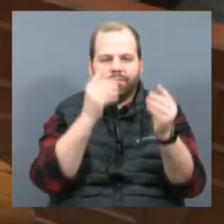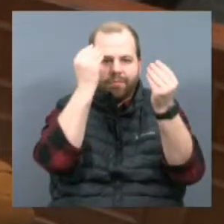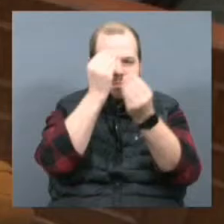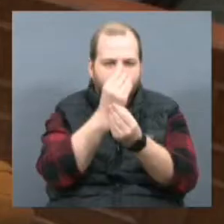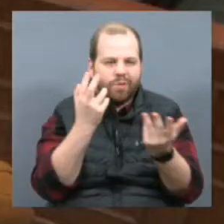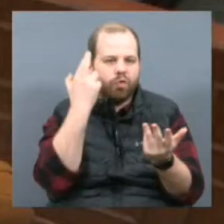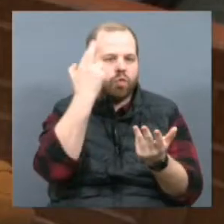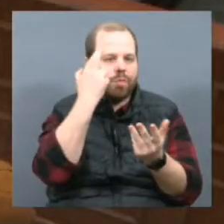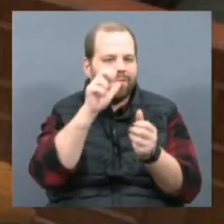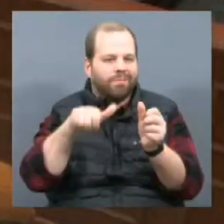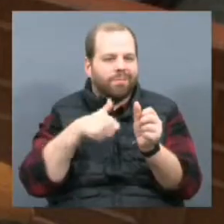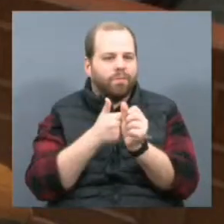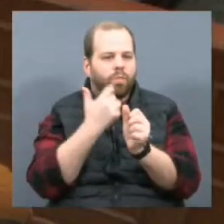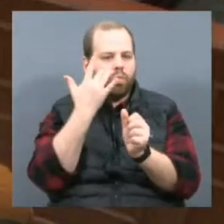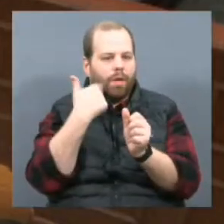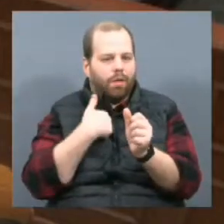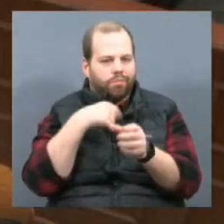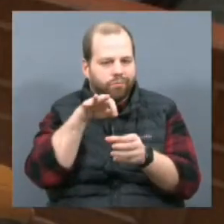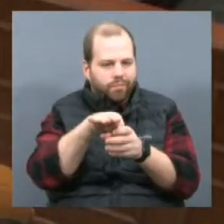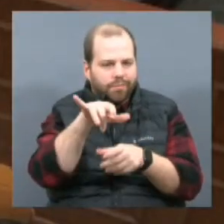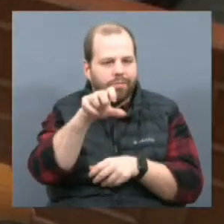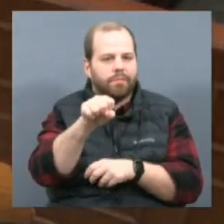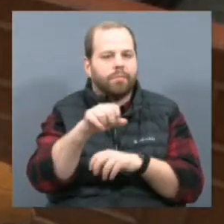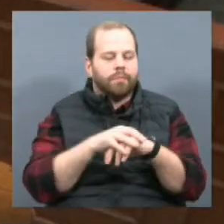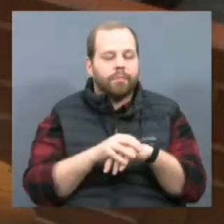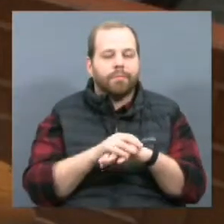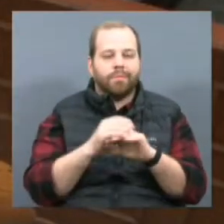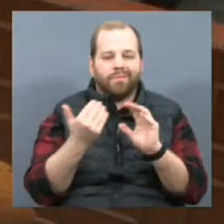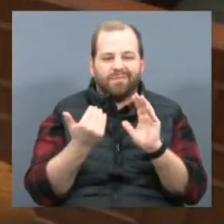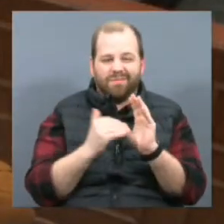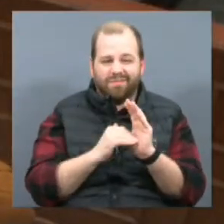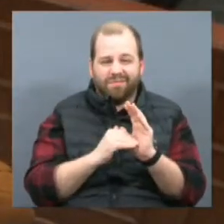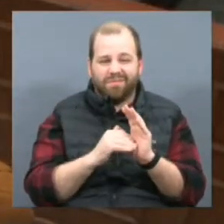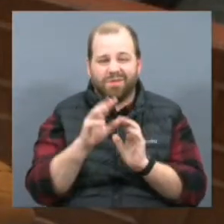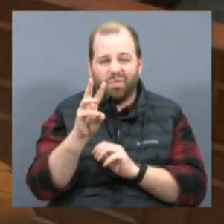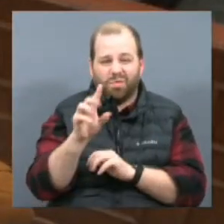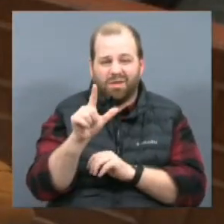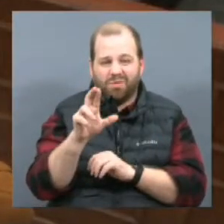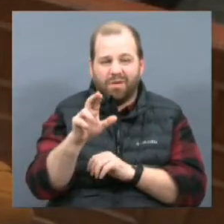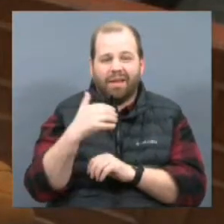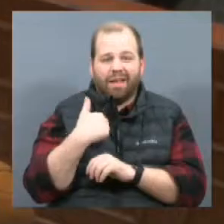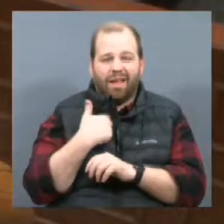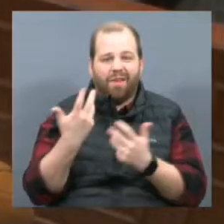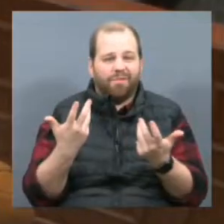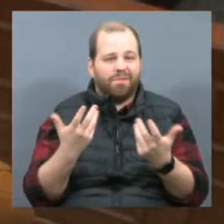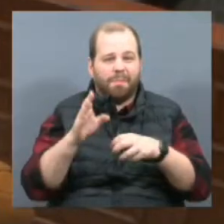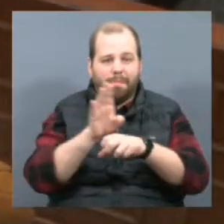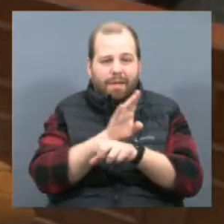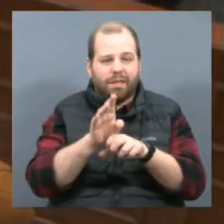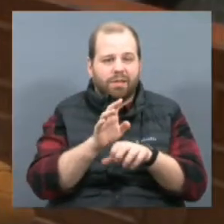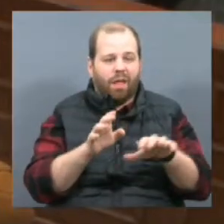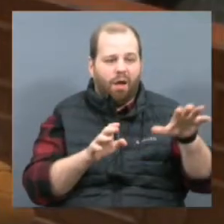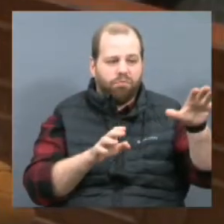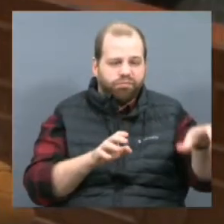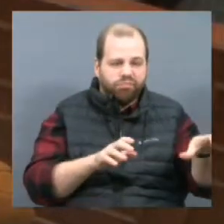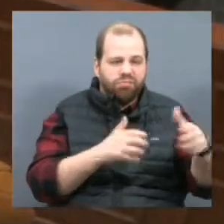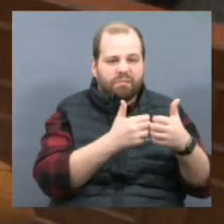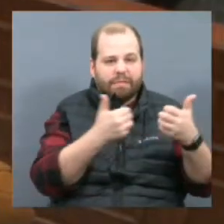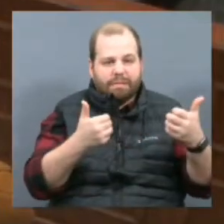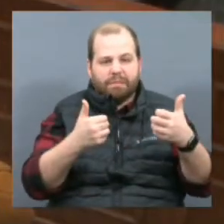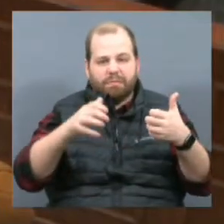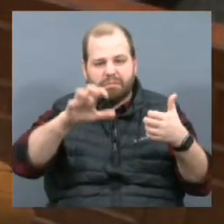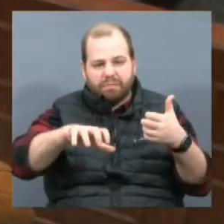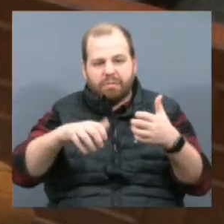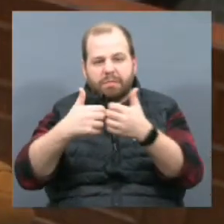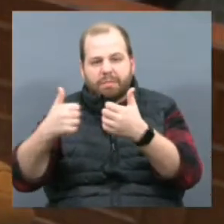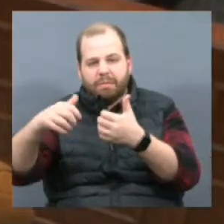hear the explanation of why I am. And again, in West Little Rock, we have giant blocks of commercial space. And then we have a giant block